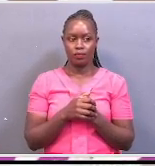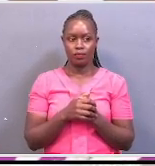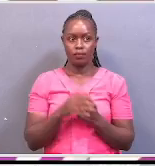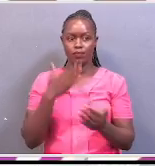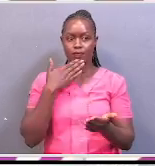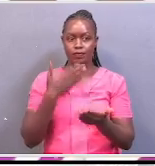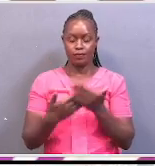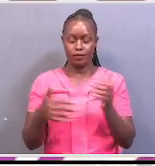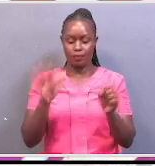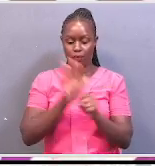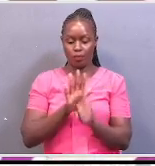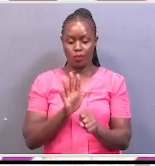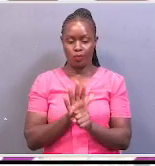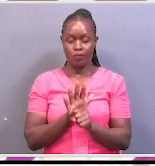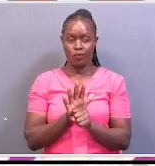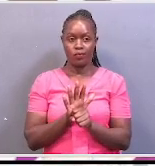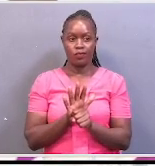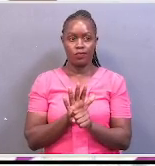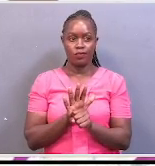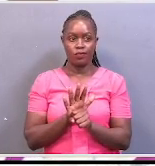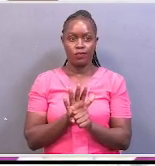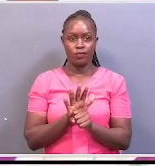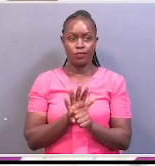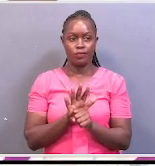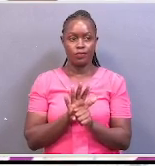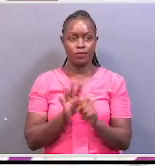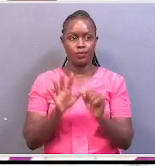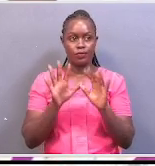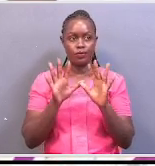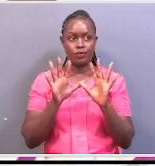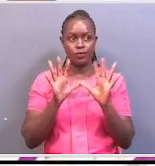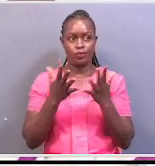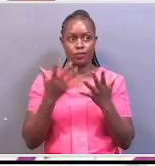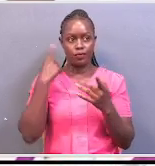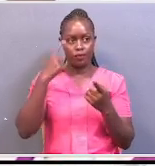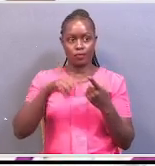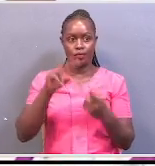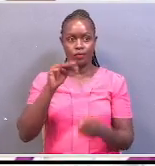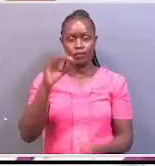Asante sana. Thank you very much. A clap for the MCAs.